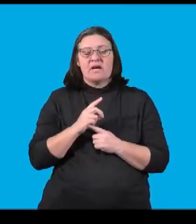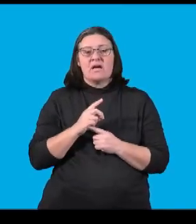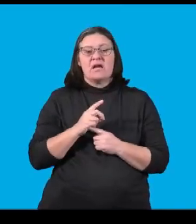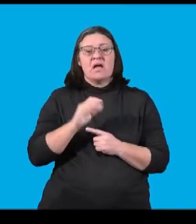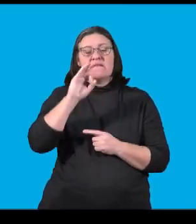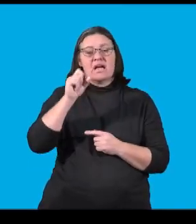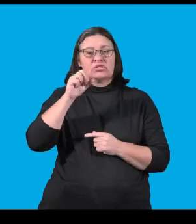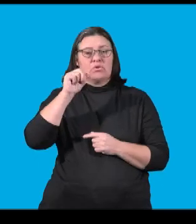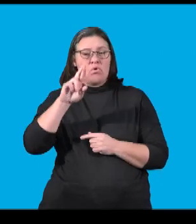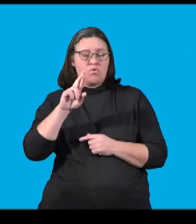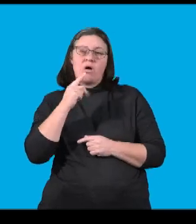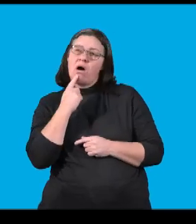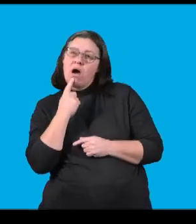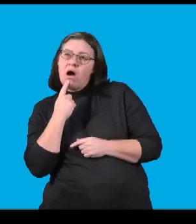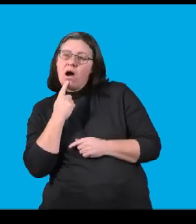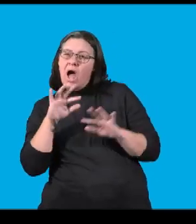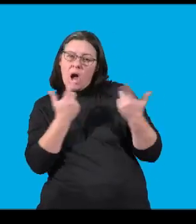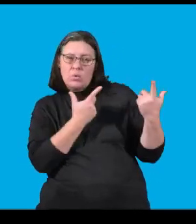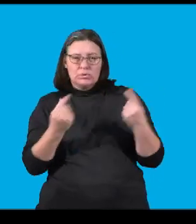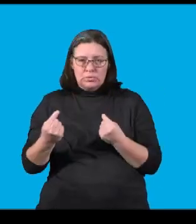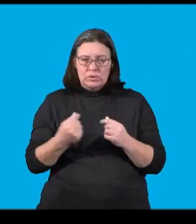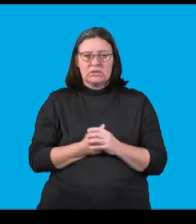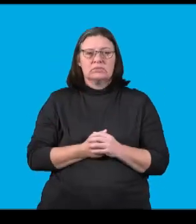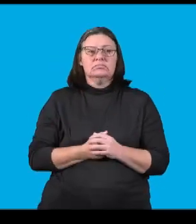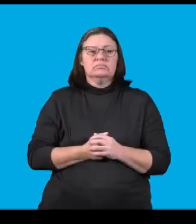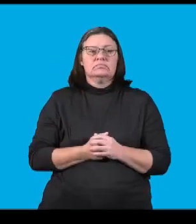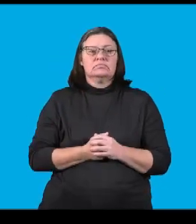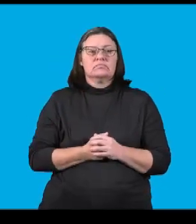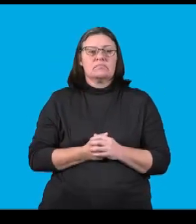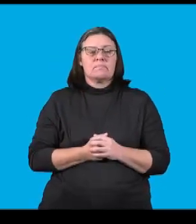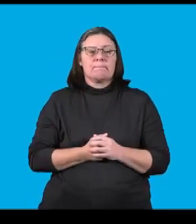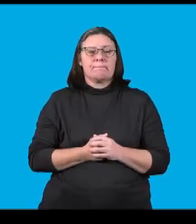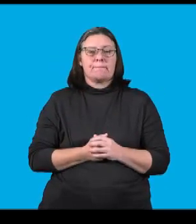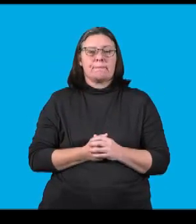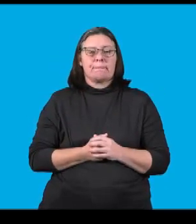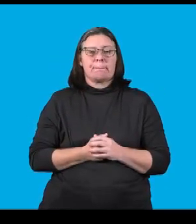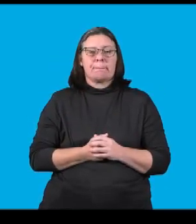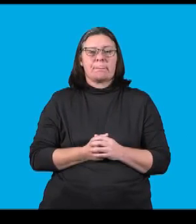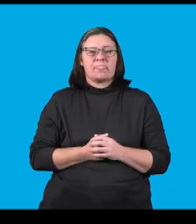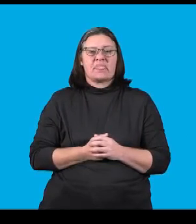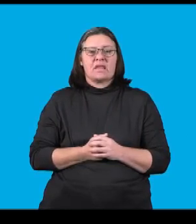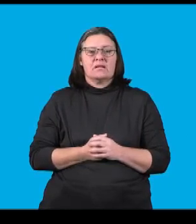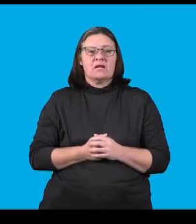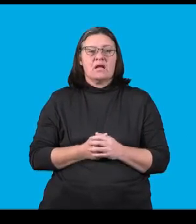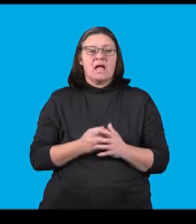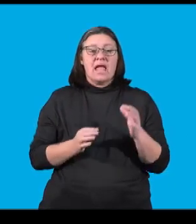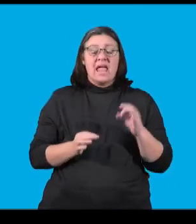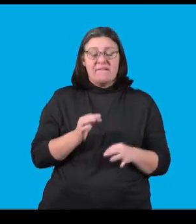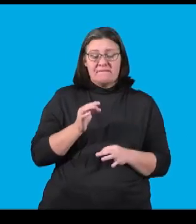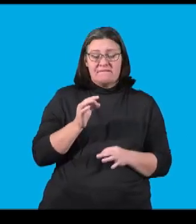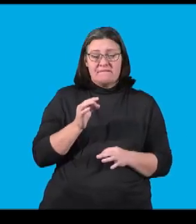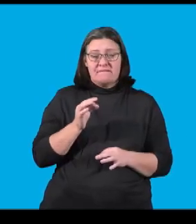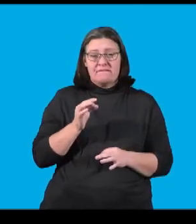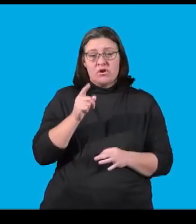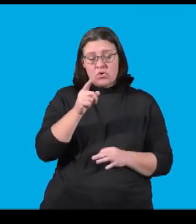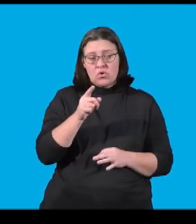use factorization. How do we factorize this? Let's have a look at this and carry on with the example.